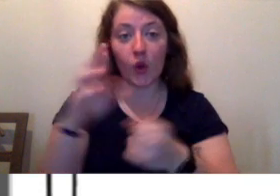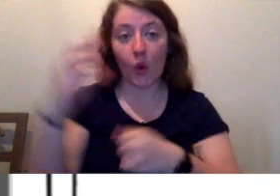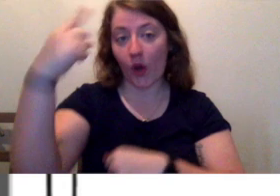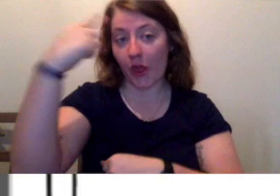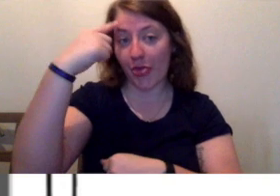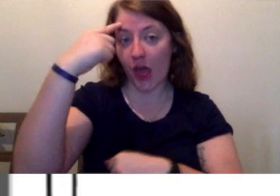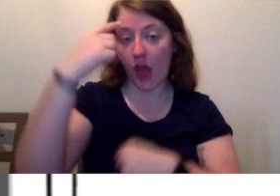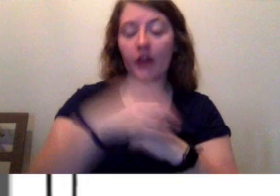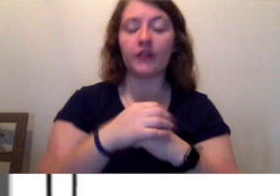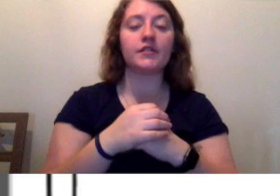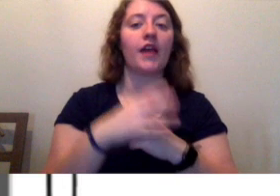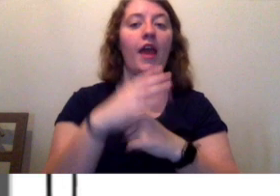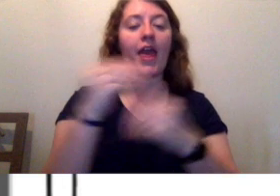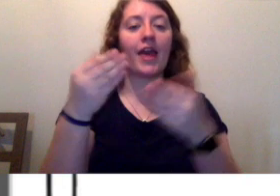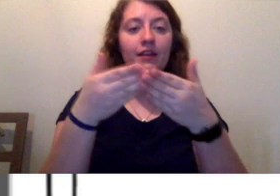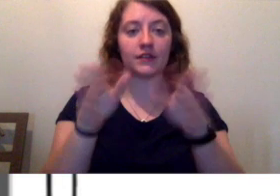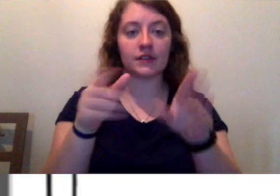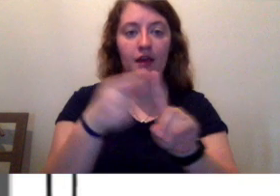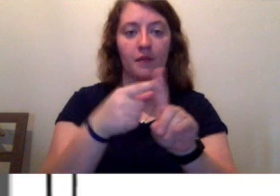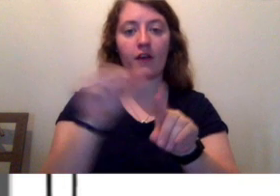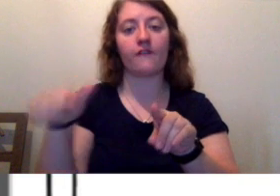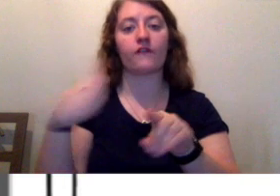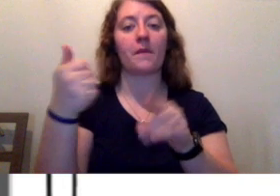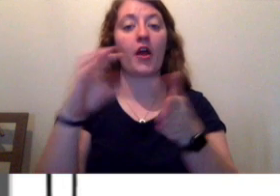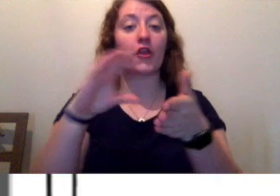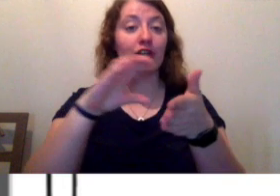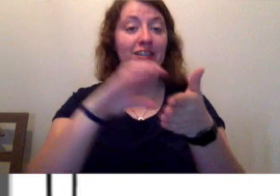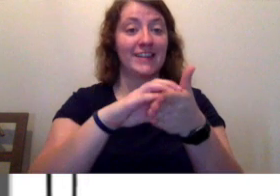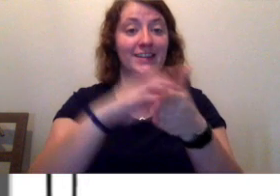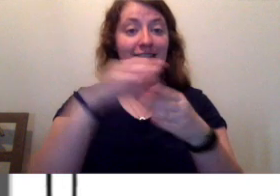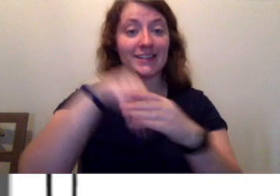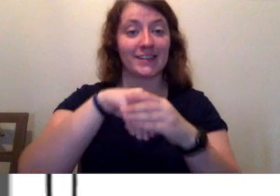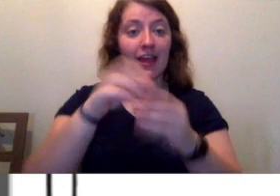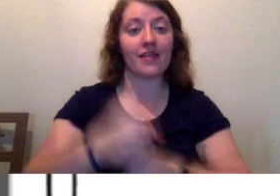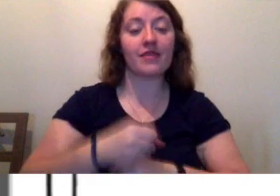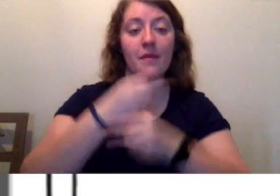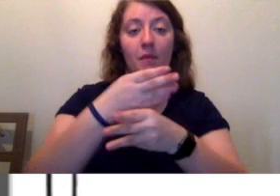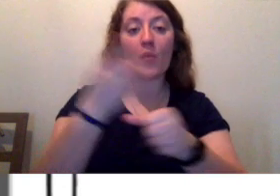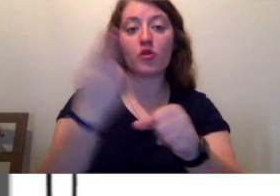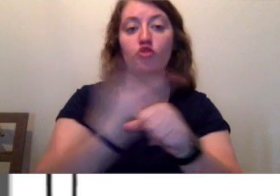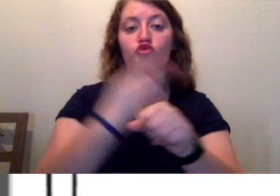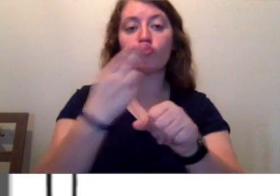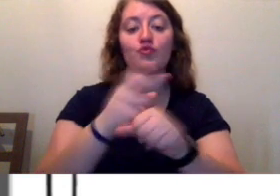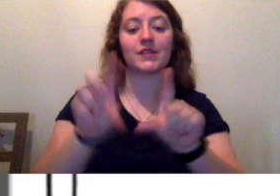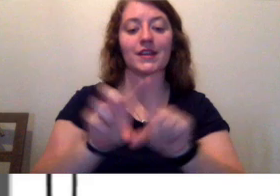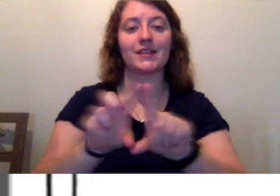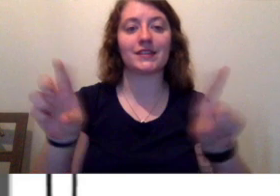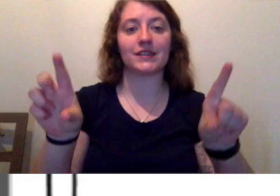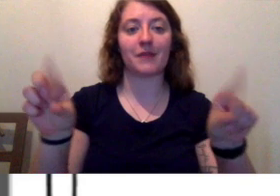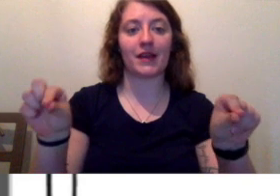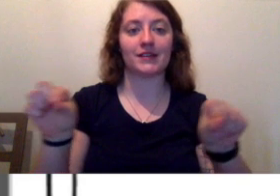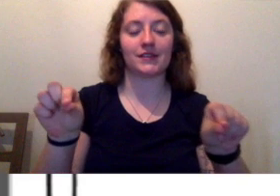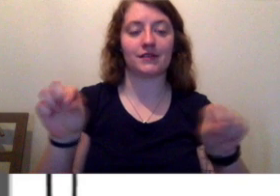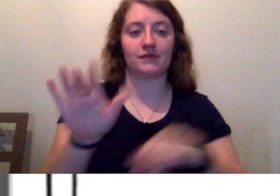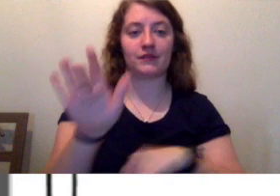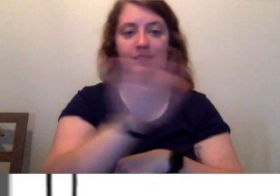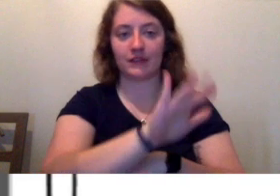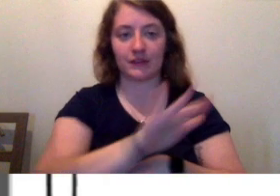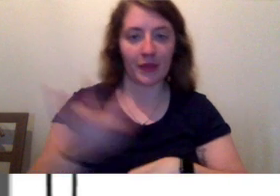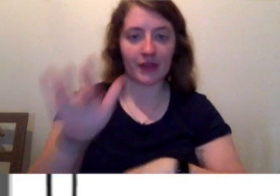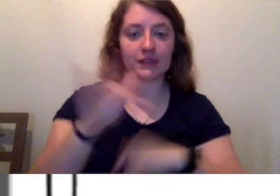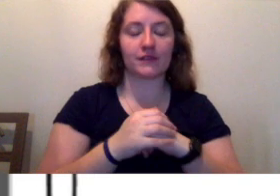and it's separated from other stanzas by a space. So as you can see, this poem